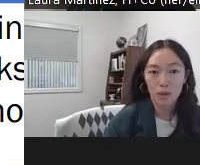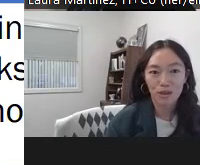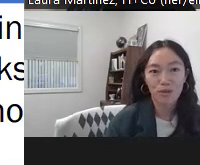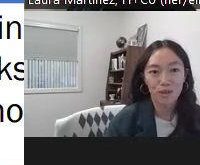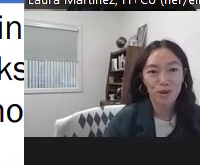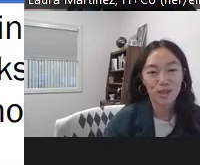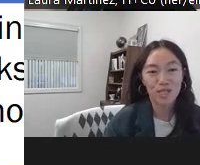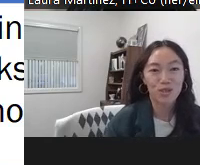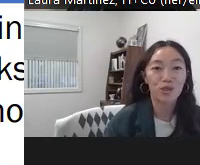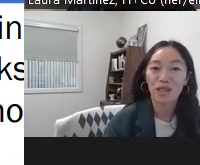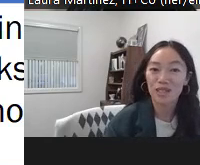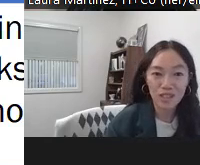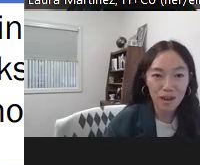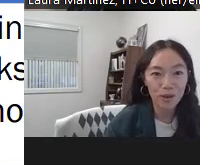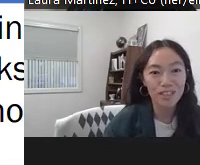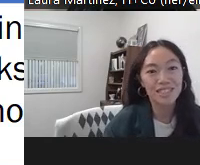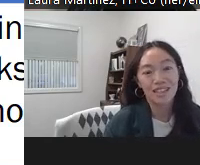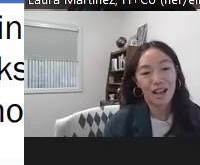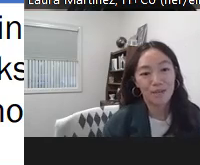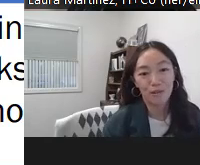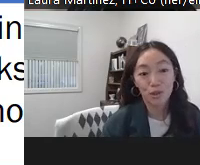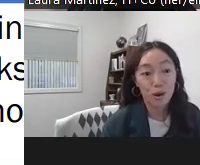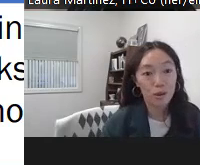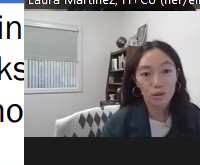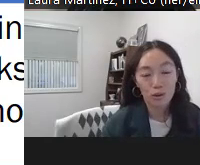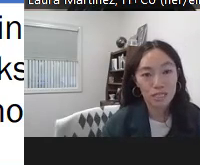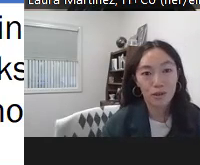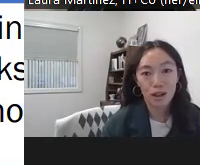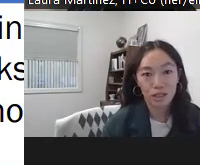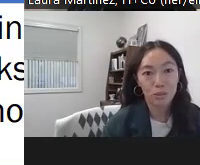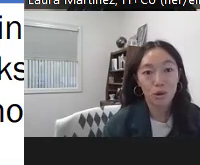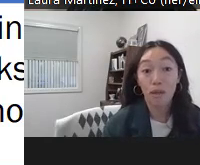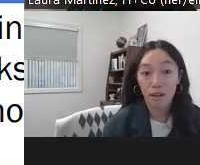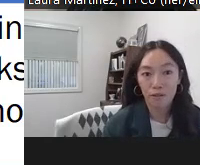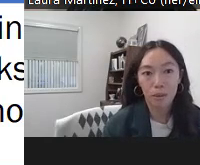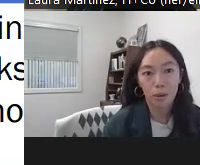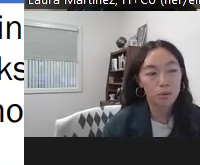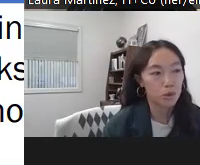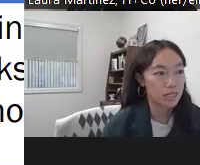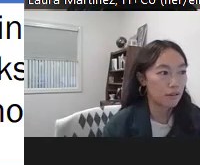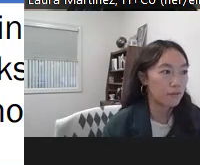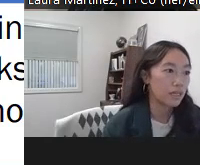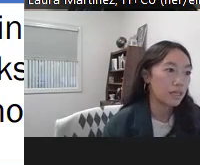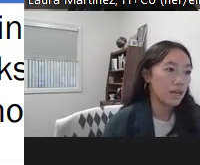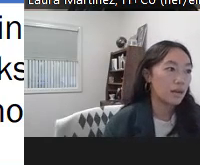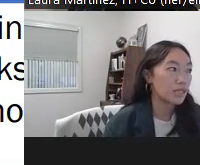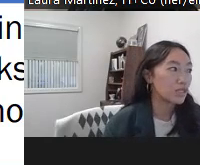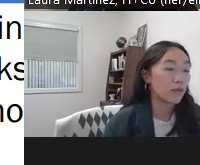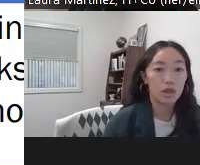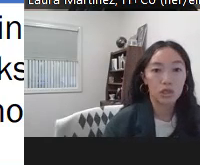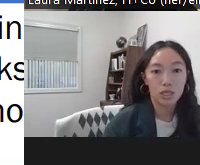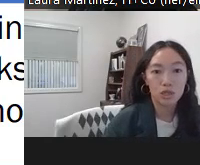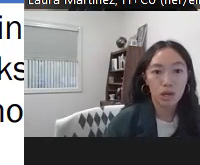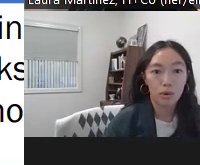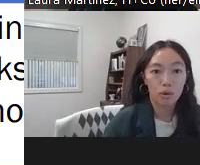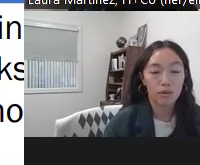open, because we definitely want to utilize your networks and for you all to, of course, if you're eligible, apply for the programs yourself. And so